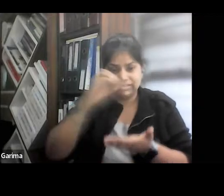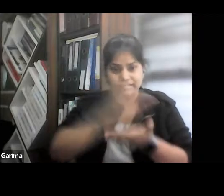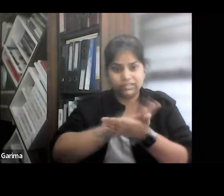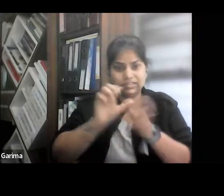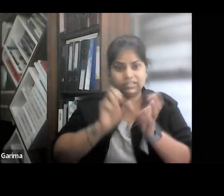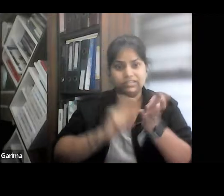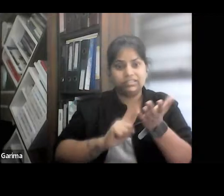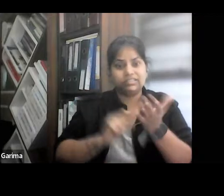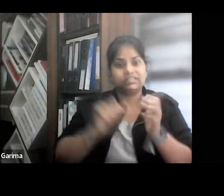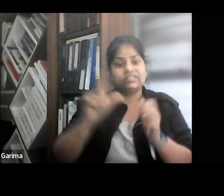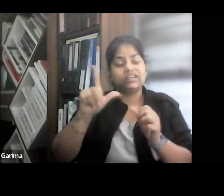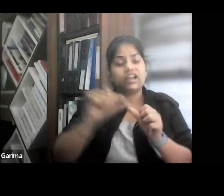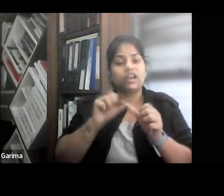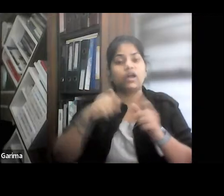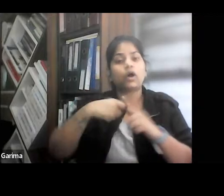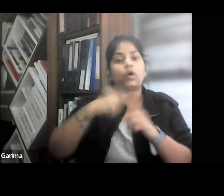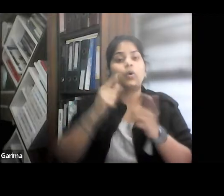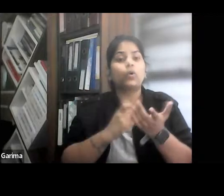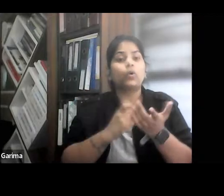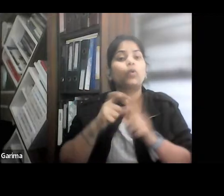paper today,